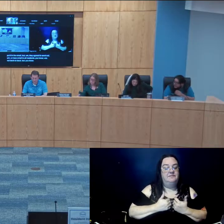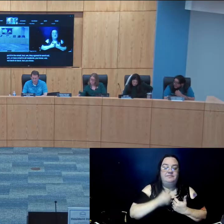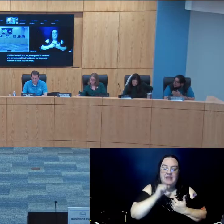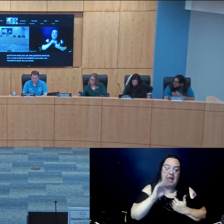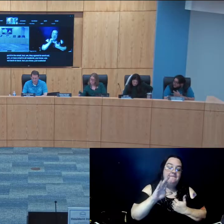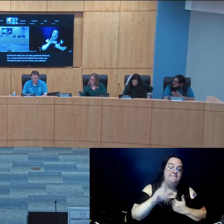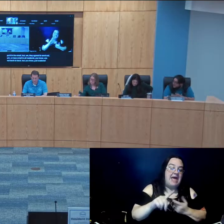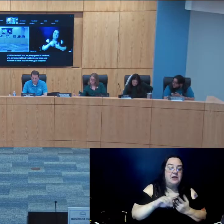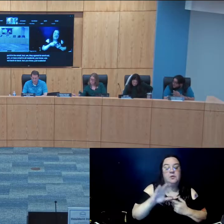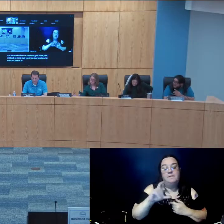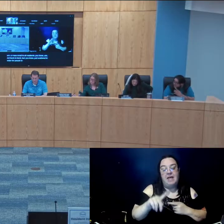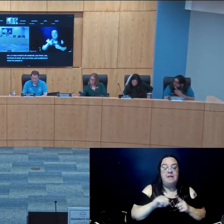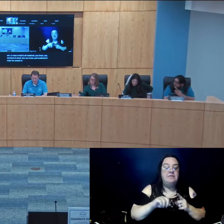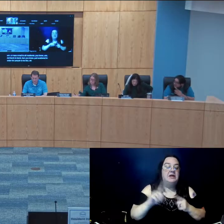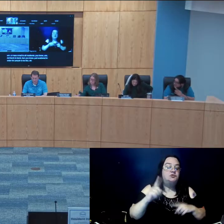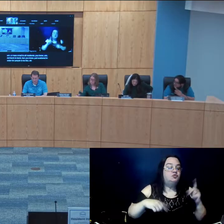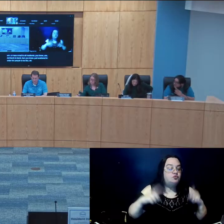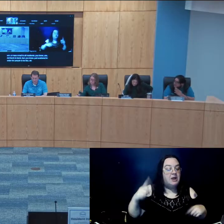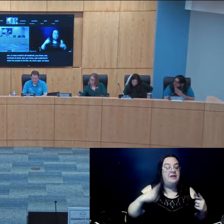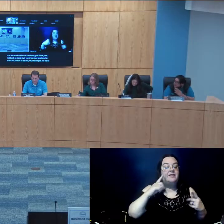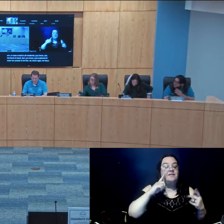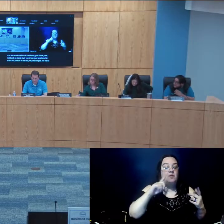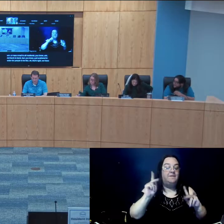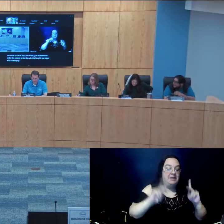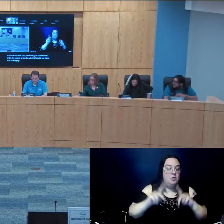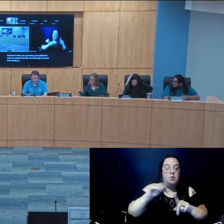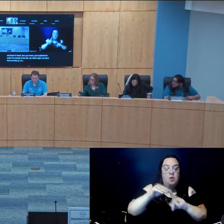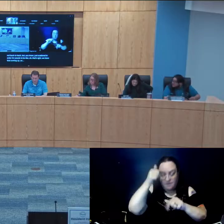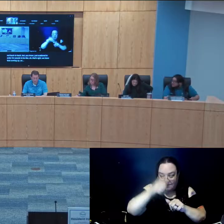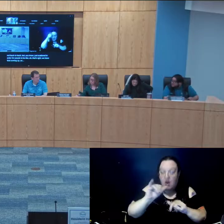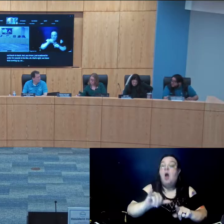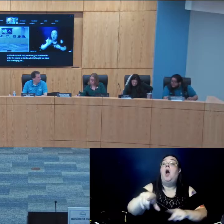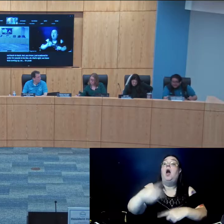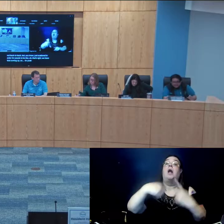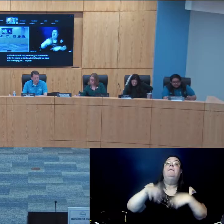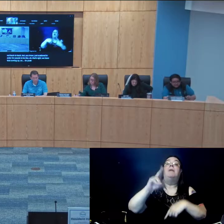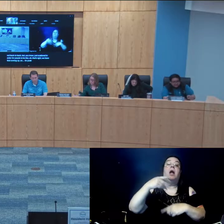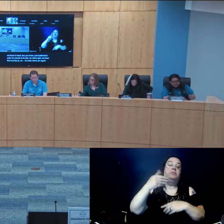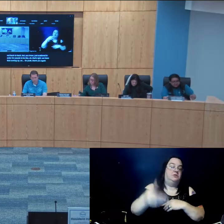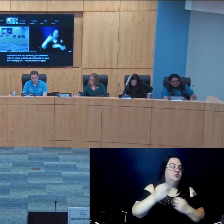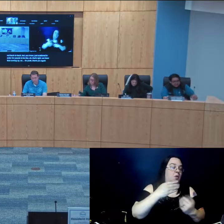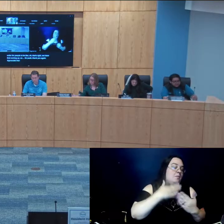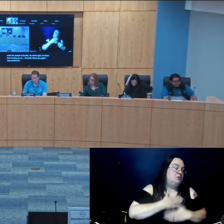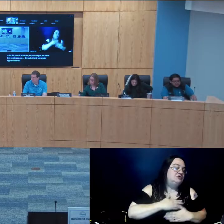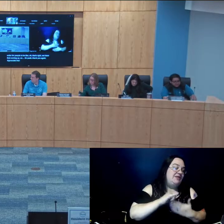in order for people to be like, oh, that's right, we have that coming up. So yeah, thank you again. Appreciate that.